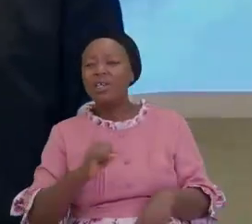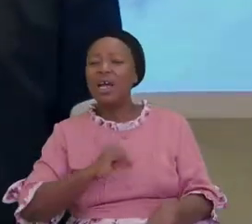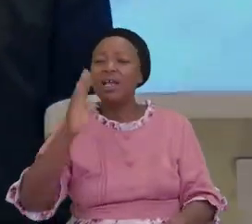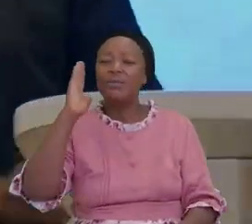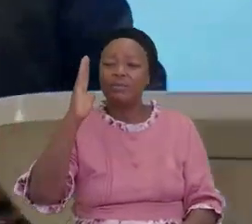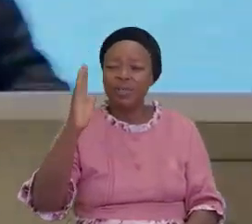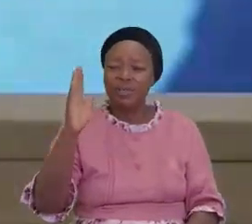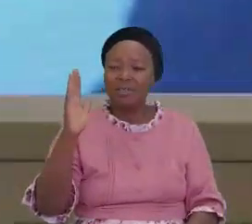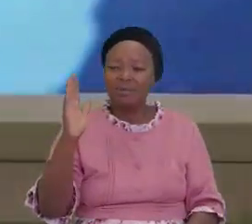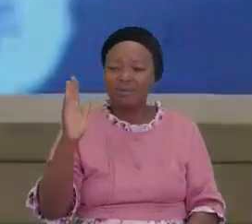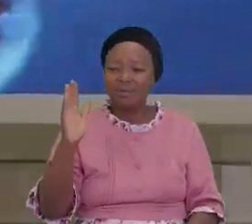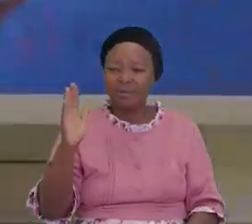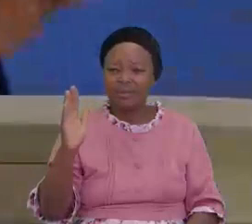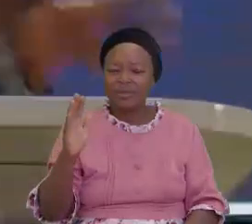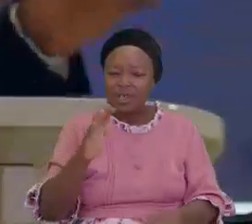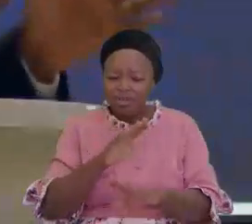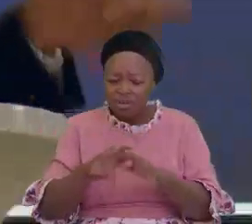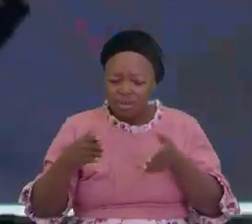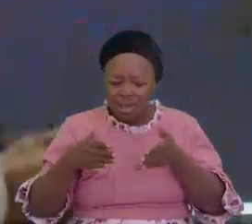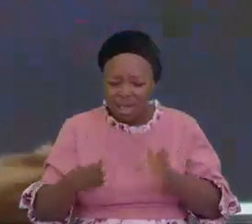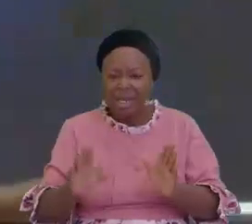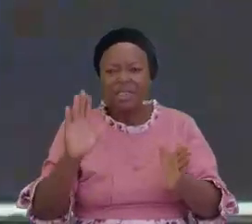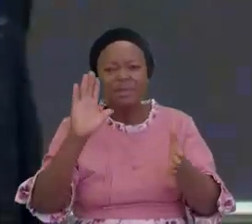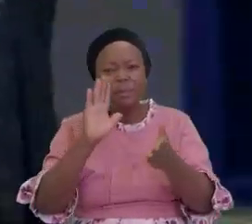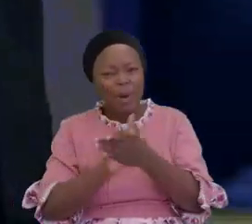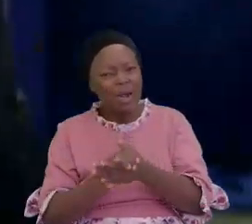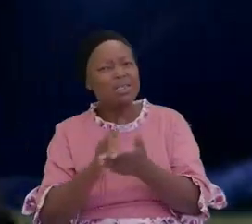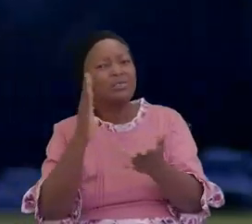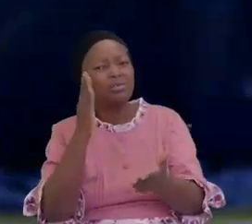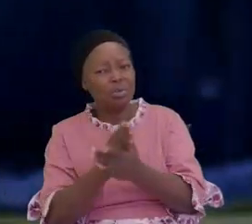will. Don't let marriage stop you.